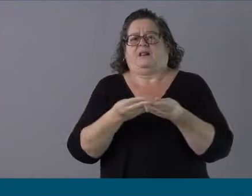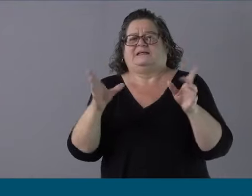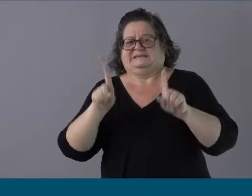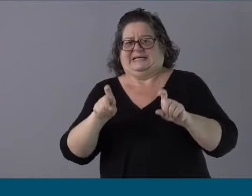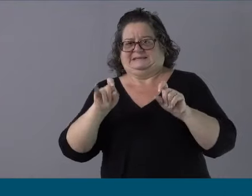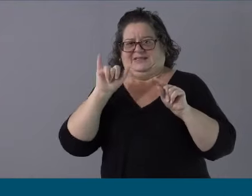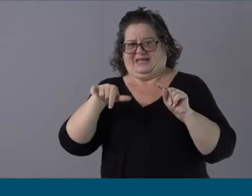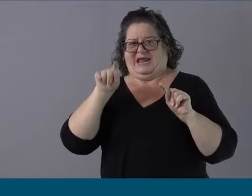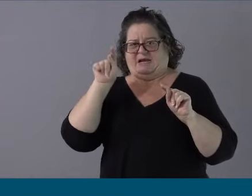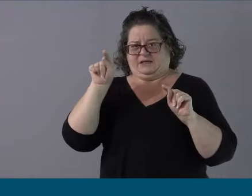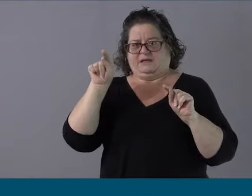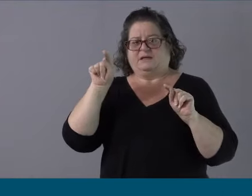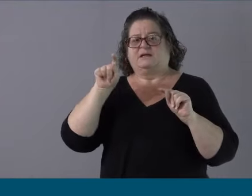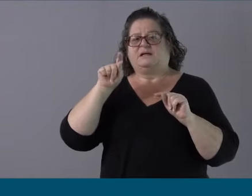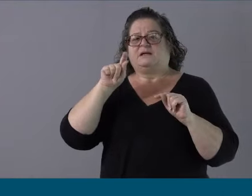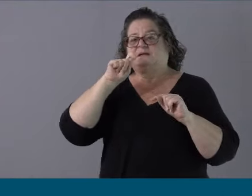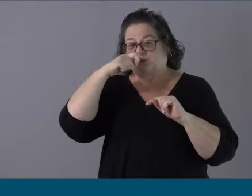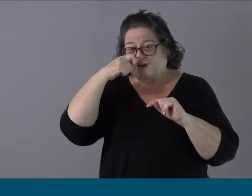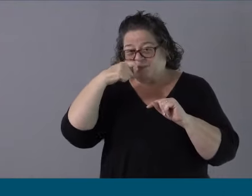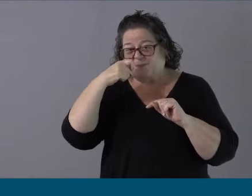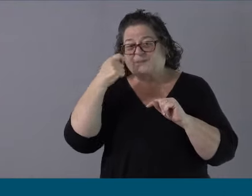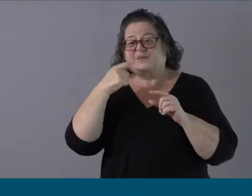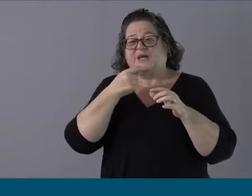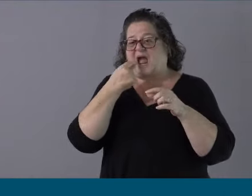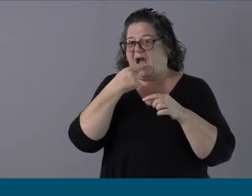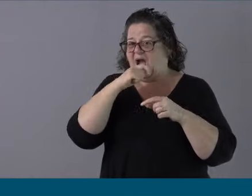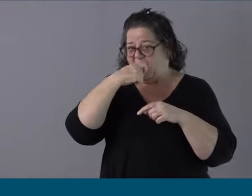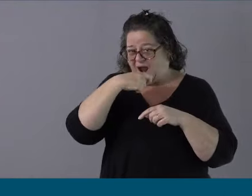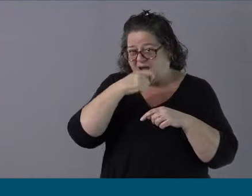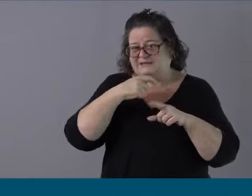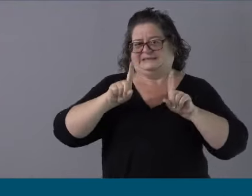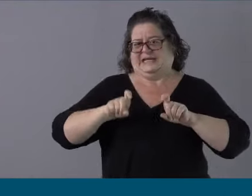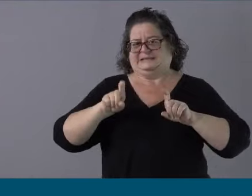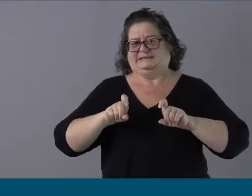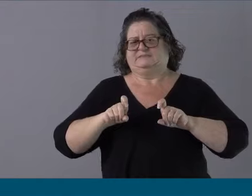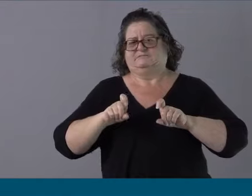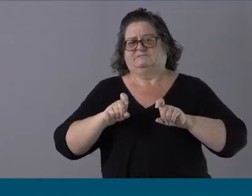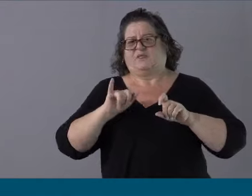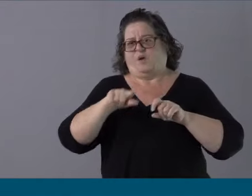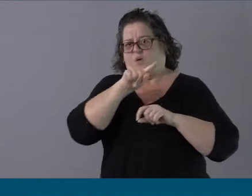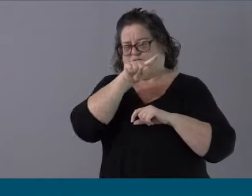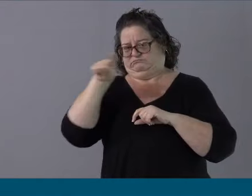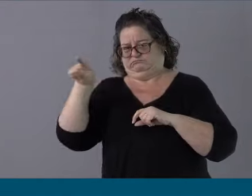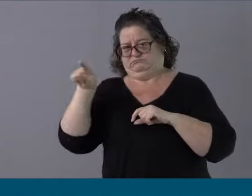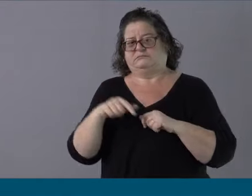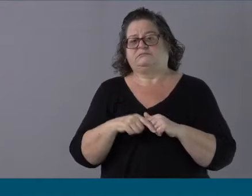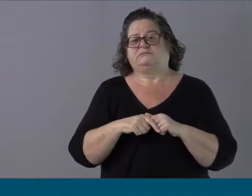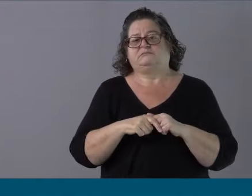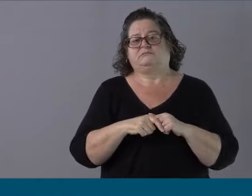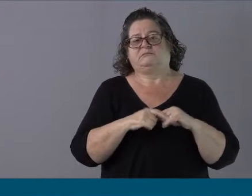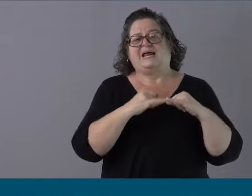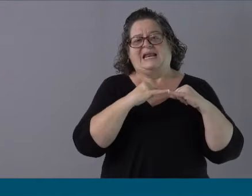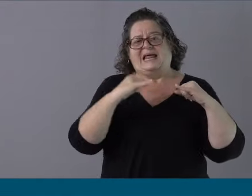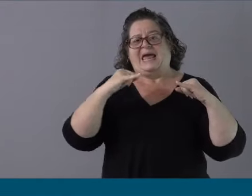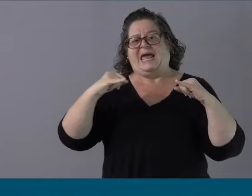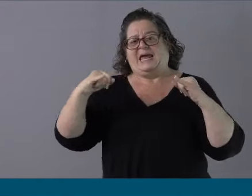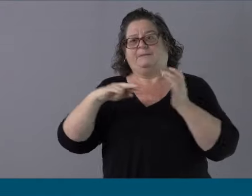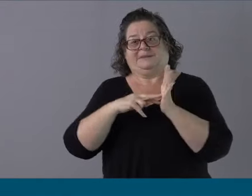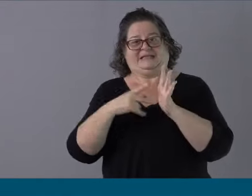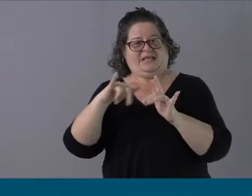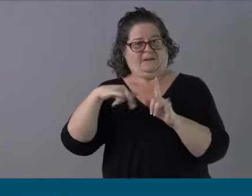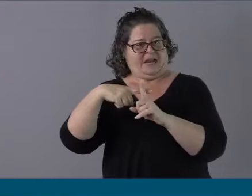tests. And like I said, the line is percent positivity. We had weeks where the line was as low as 5.1,